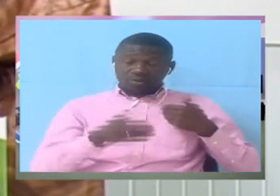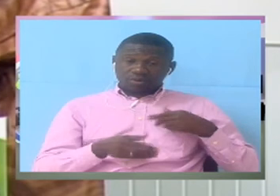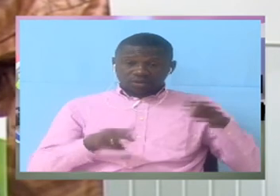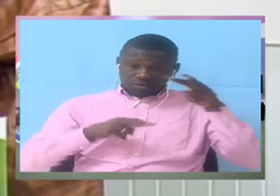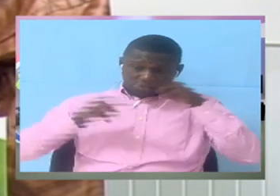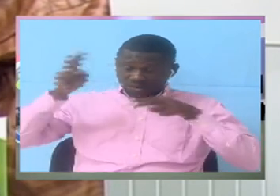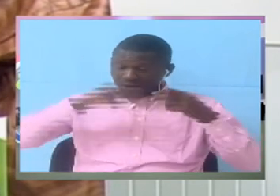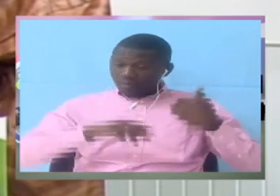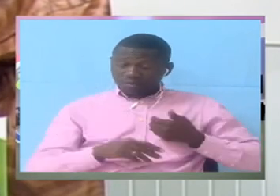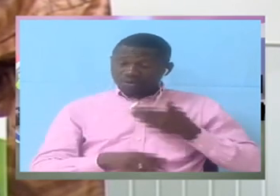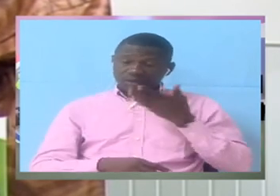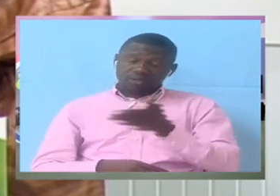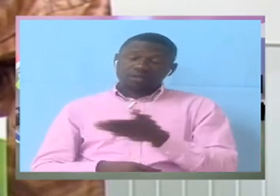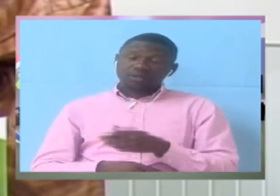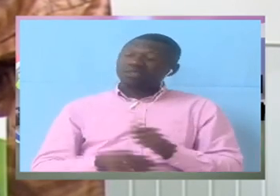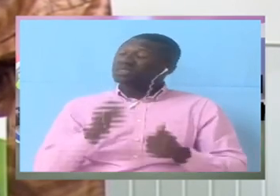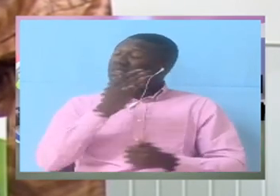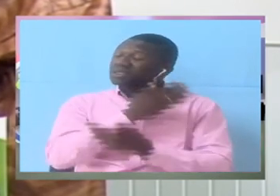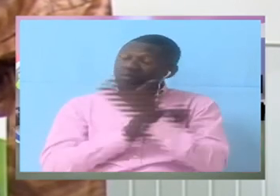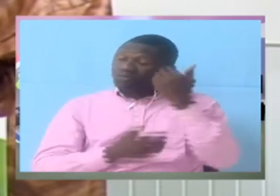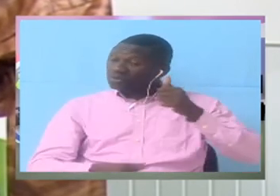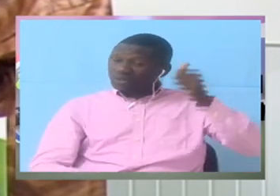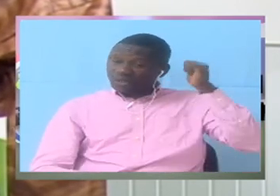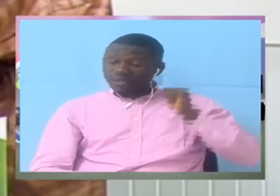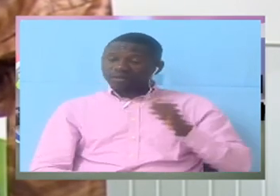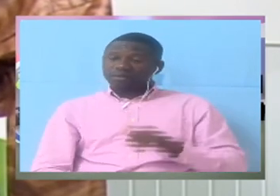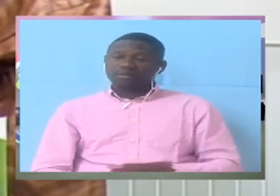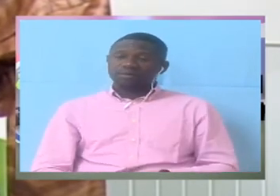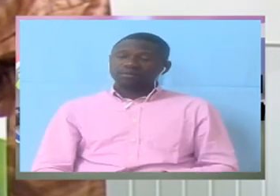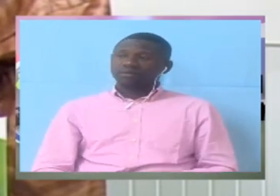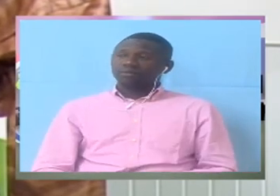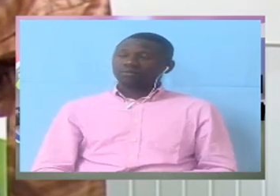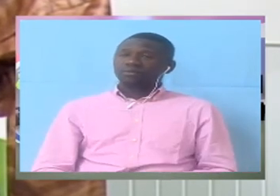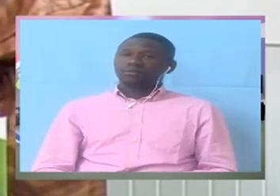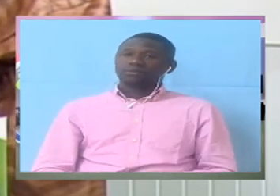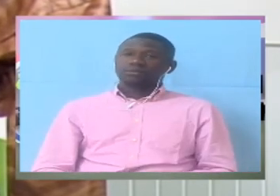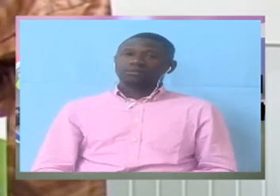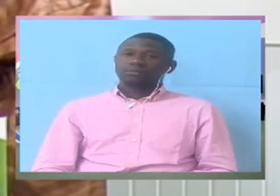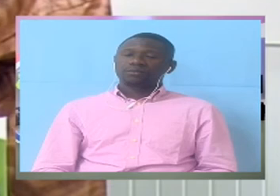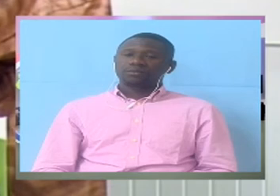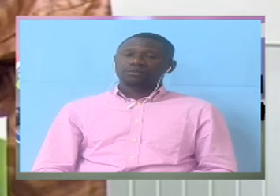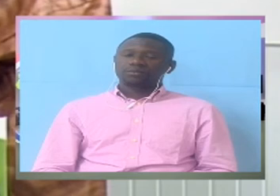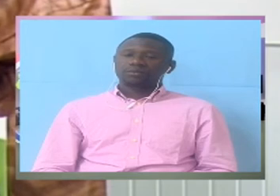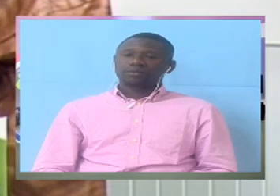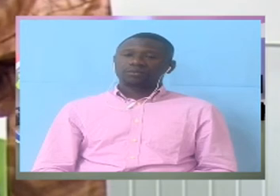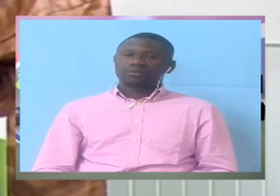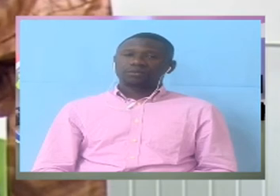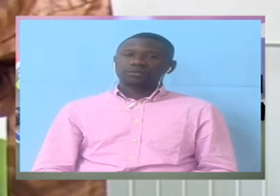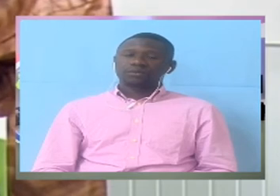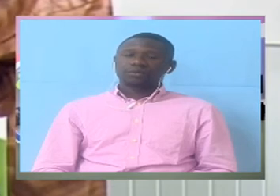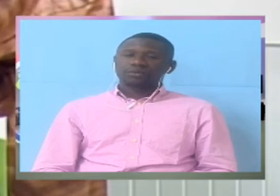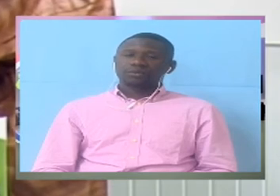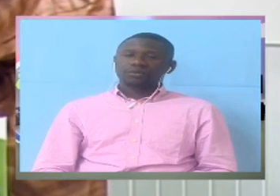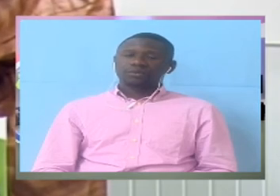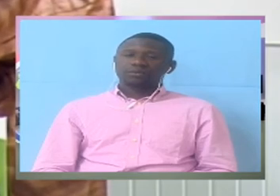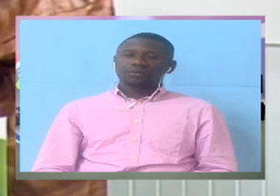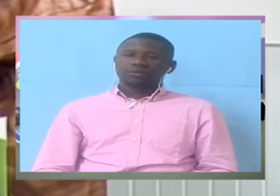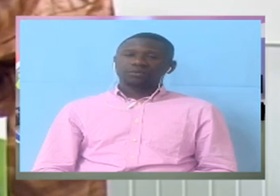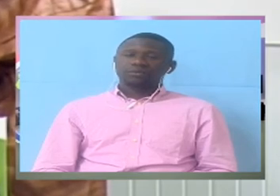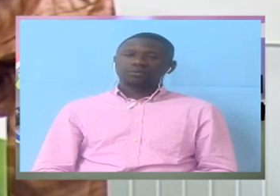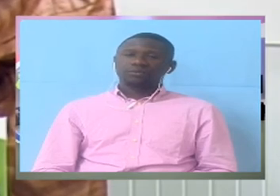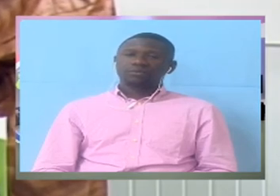came and told us that soldiers were looking for people around here. Then I said, we are also looking